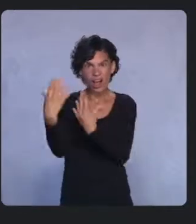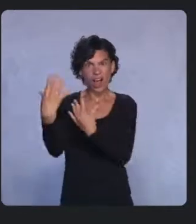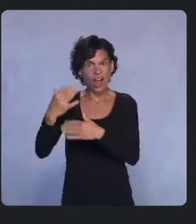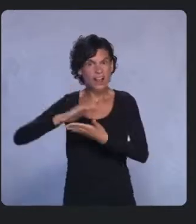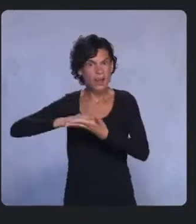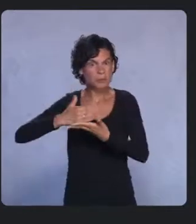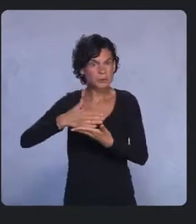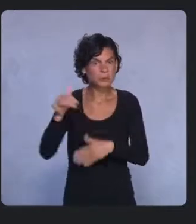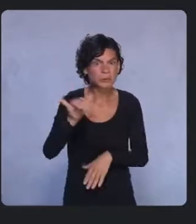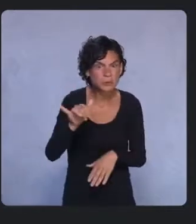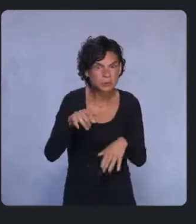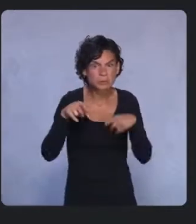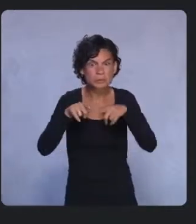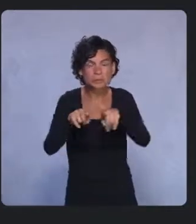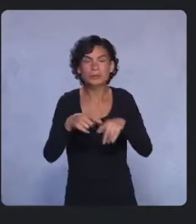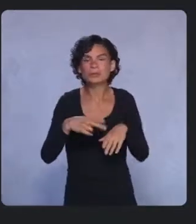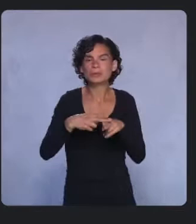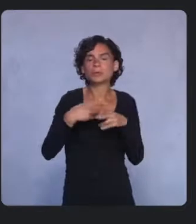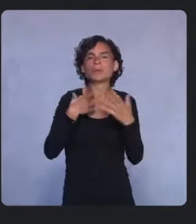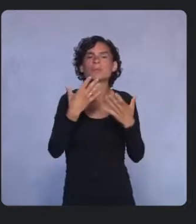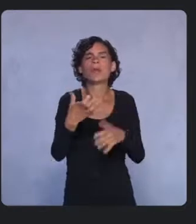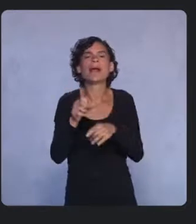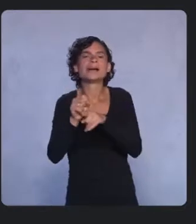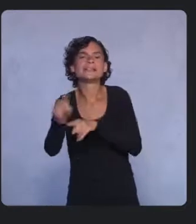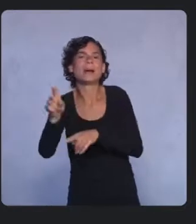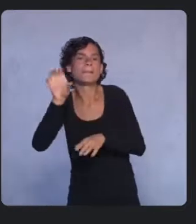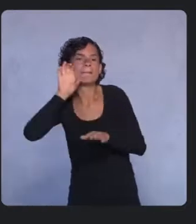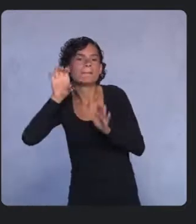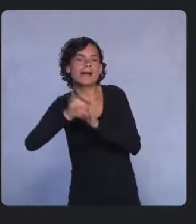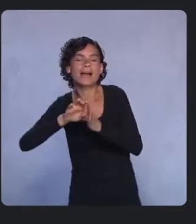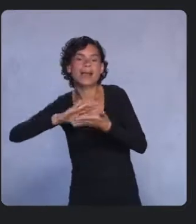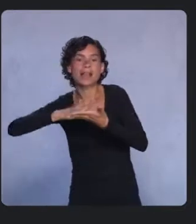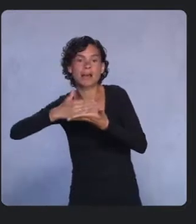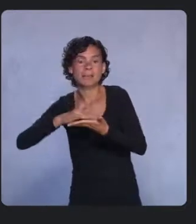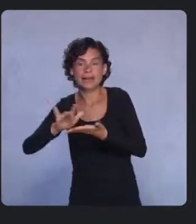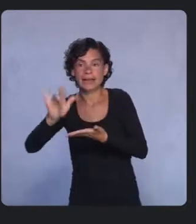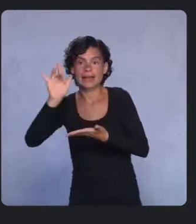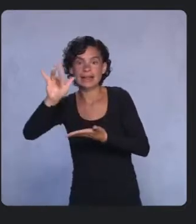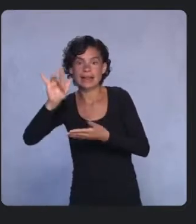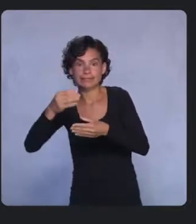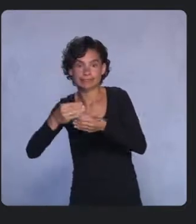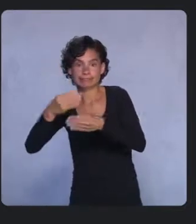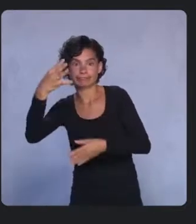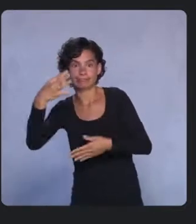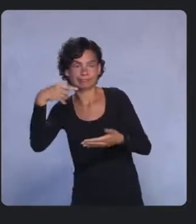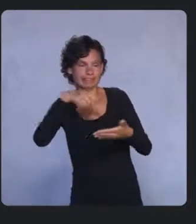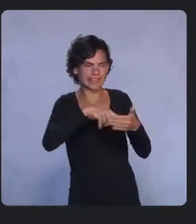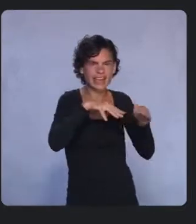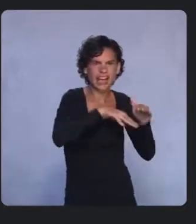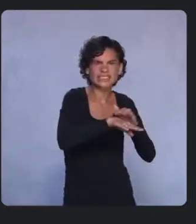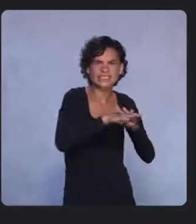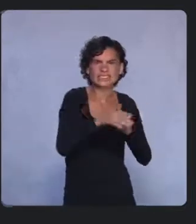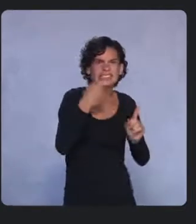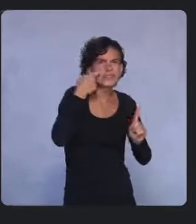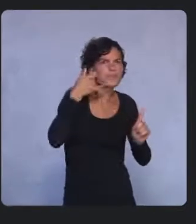soon, if you want to share a picture, one click and you can access your phone's most recent